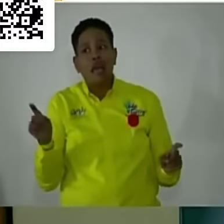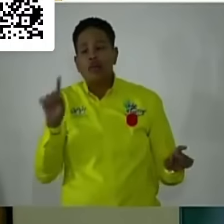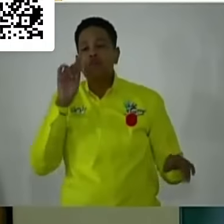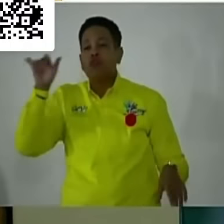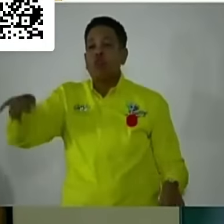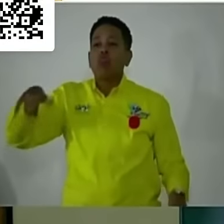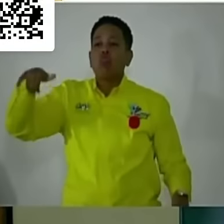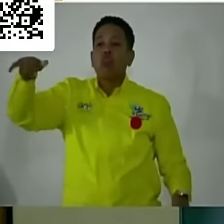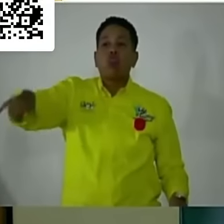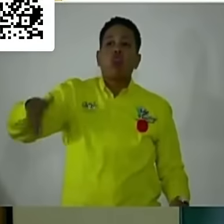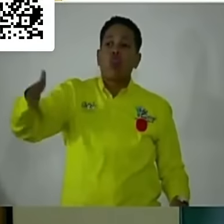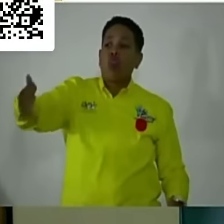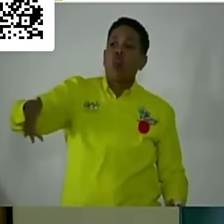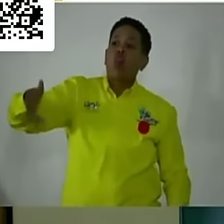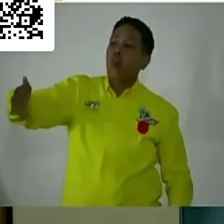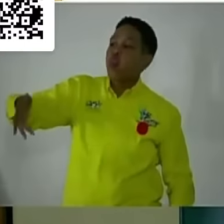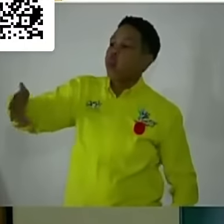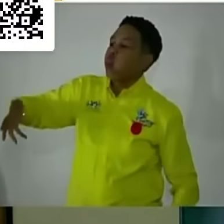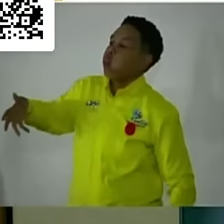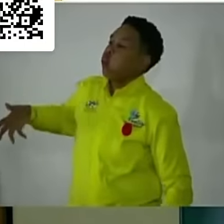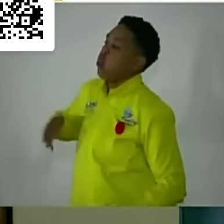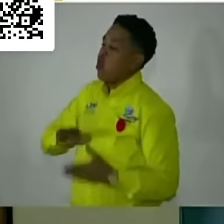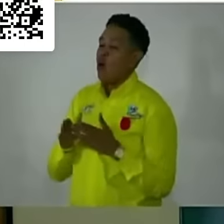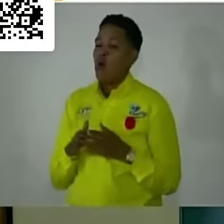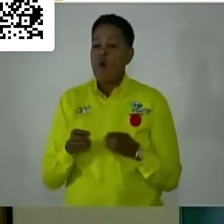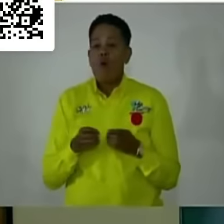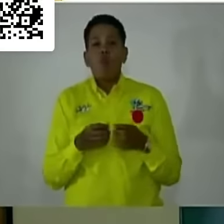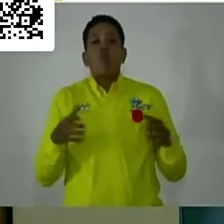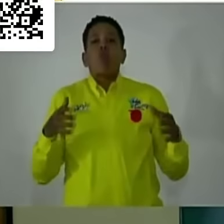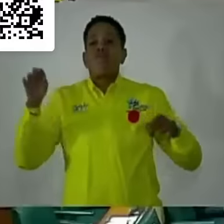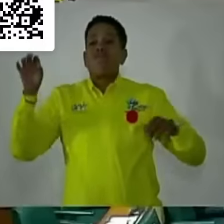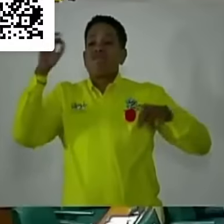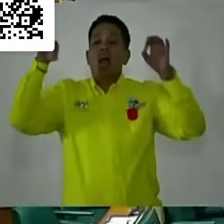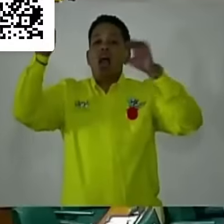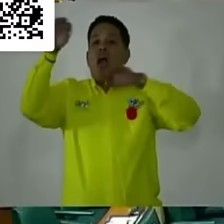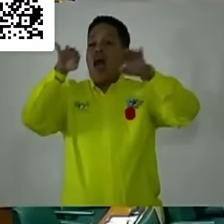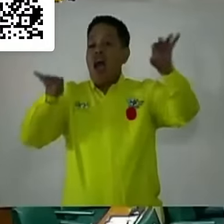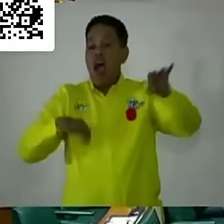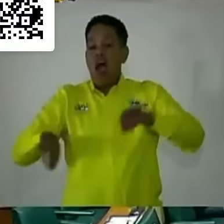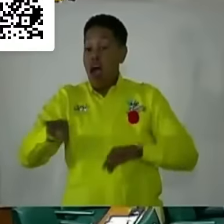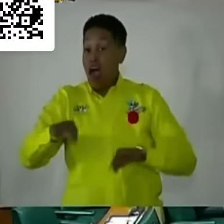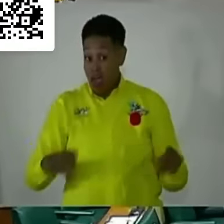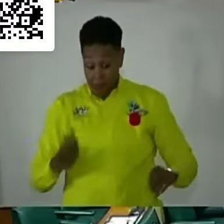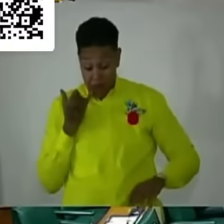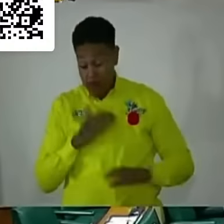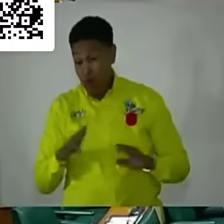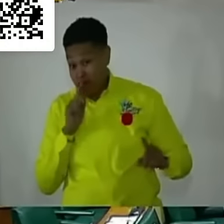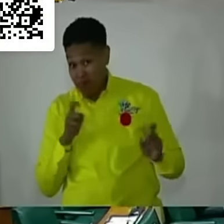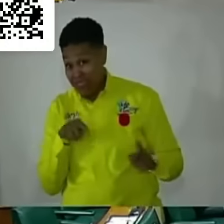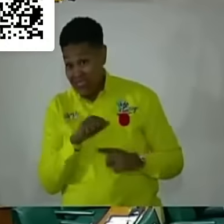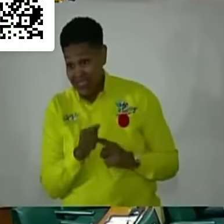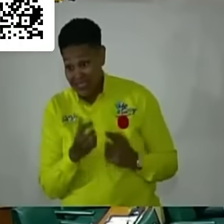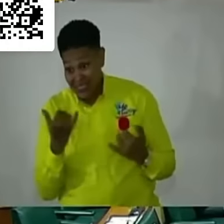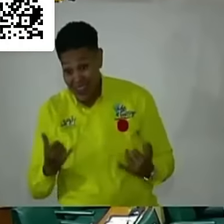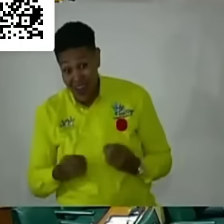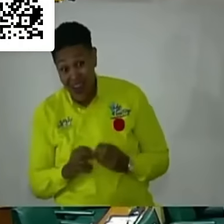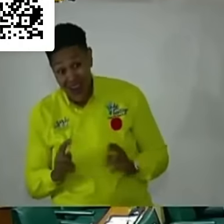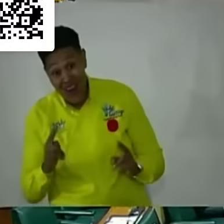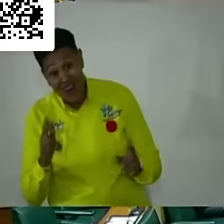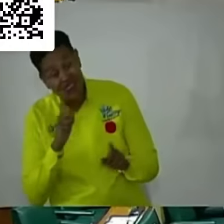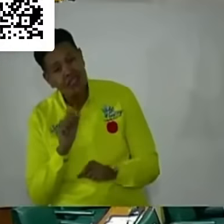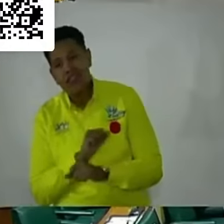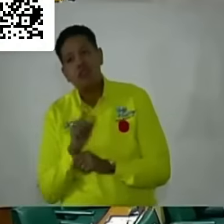lying in the community. Swollen flies gathering around them. If you don't treat with that situation urgently,